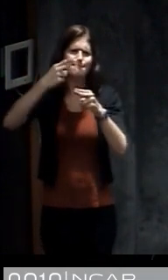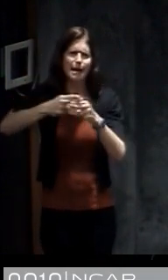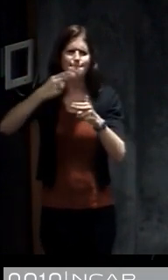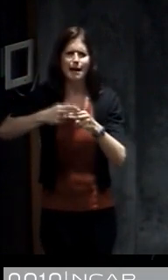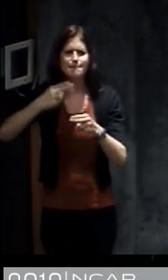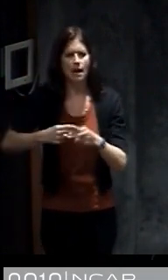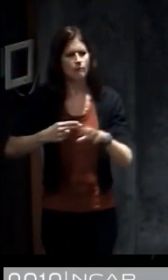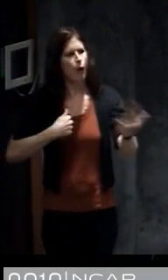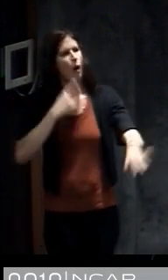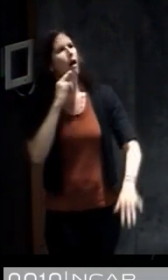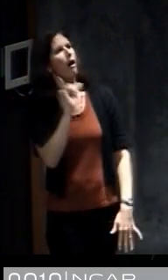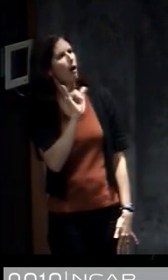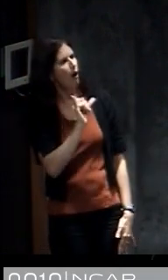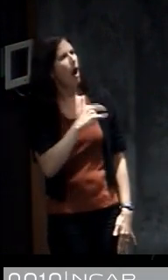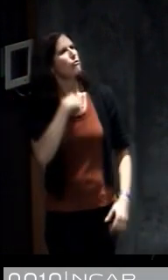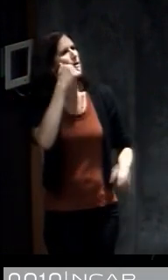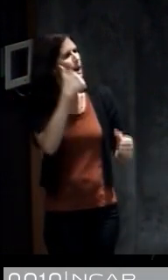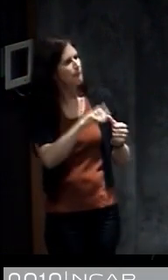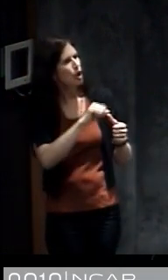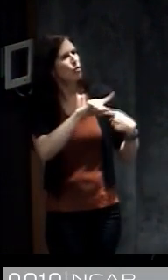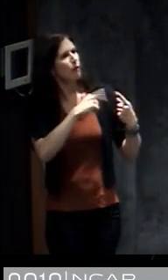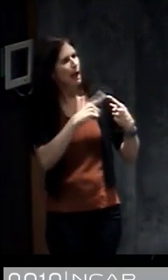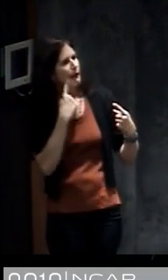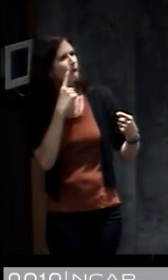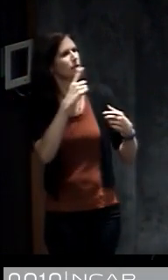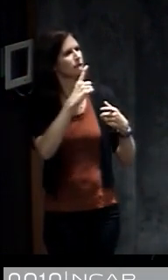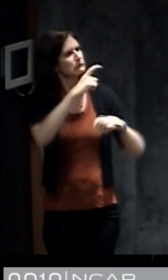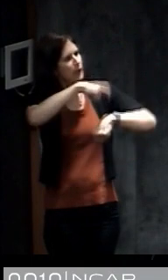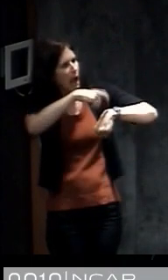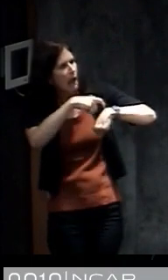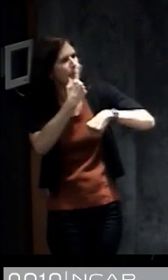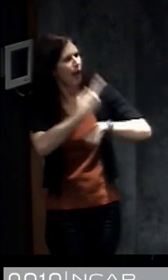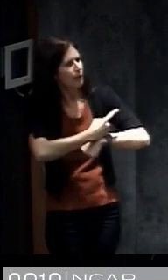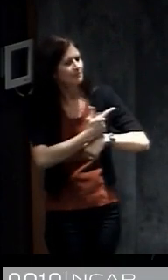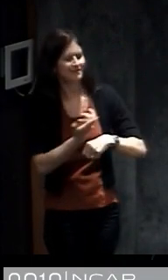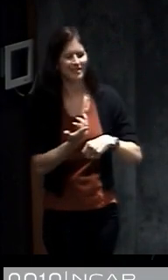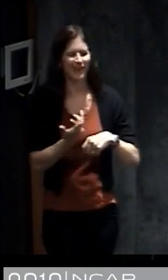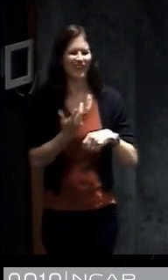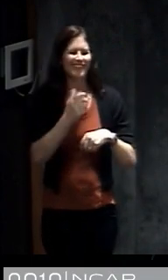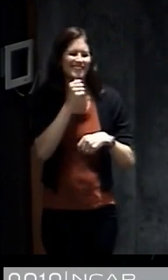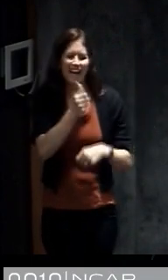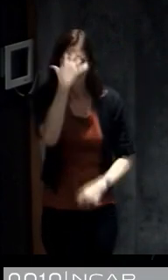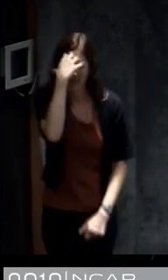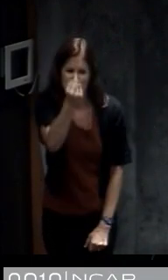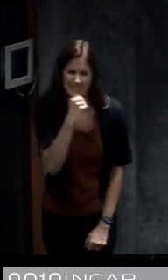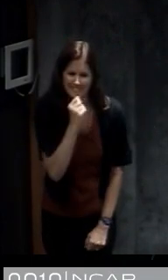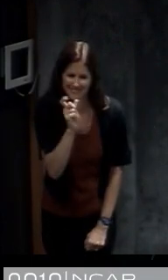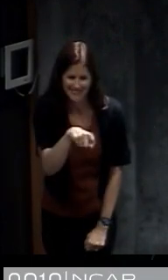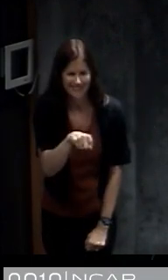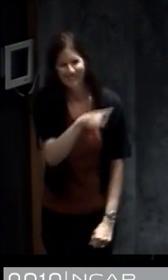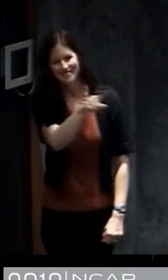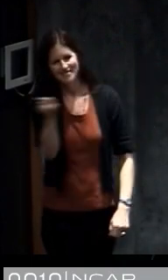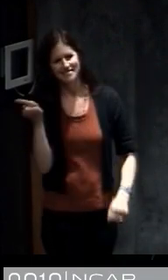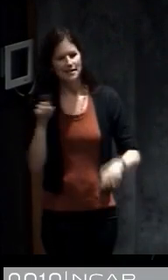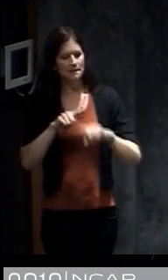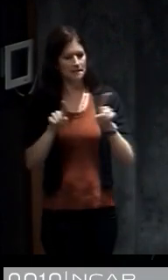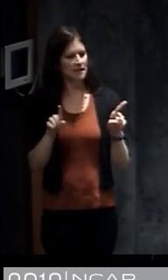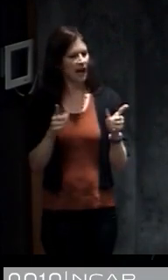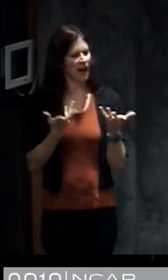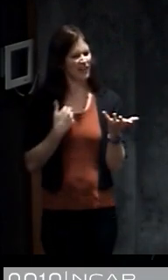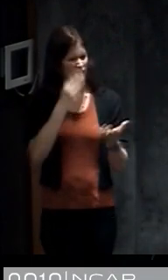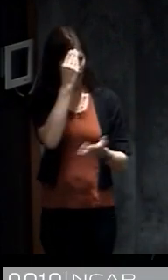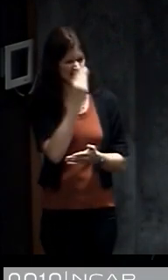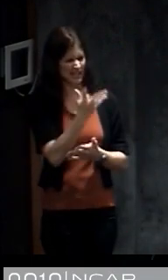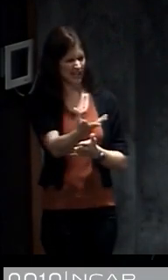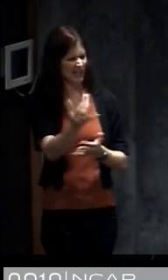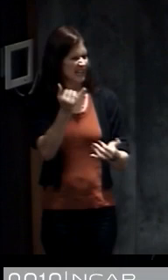everyone seemed to know which hurricane happened when and where it was and everything like that. So you don't have to feel like you have to remember these hurricanes I'm just gonna give you an idea in case some of them you